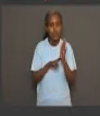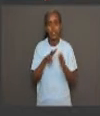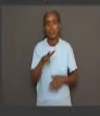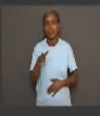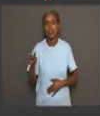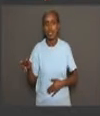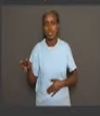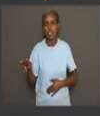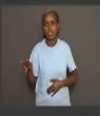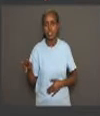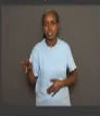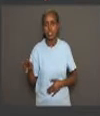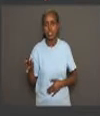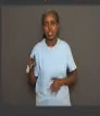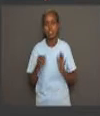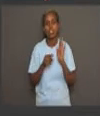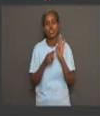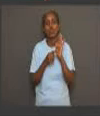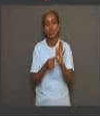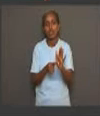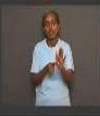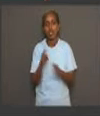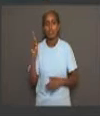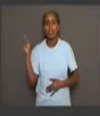vectors as demonstrated here.